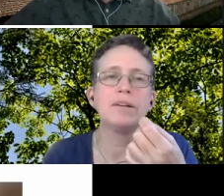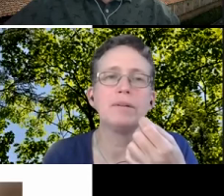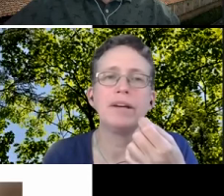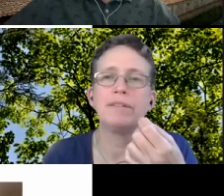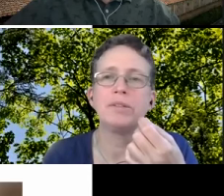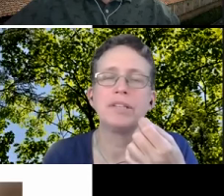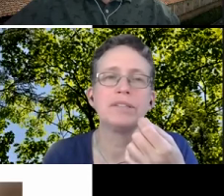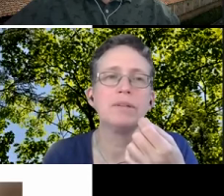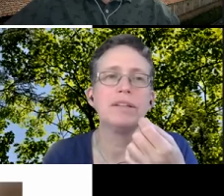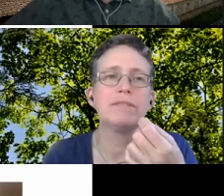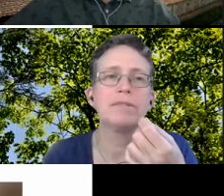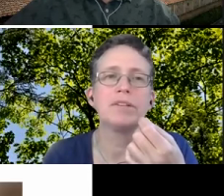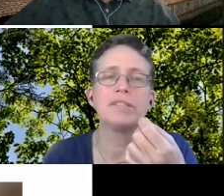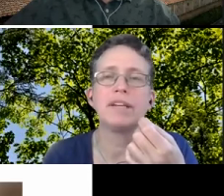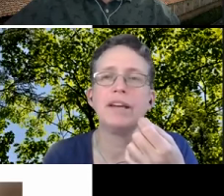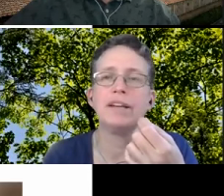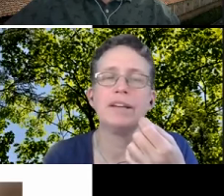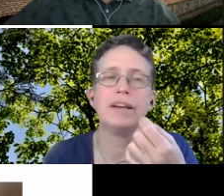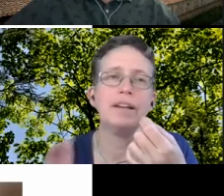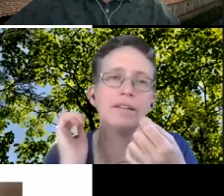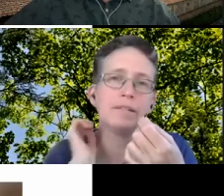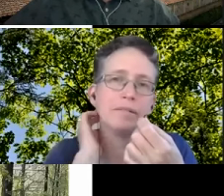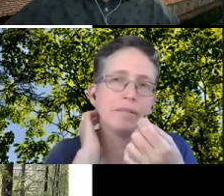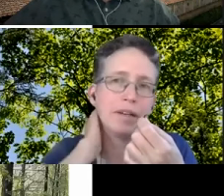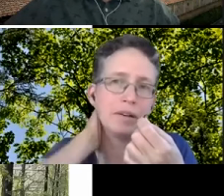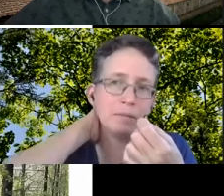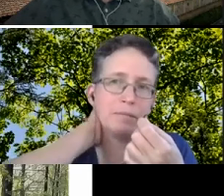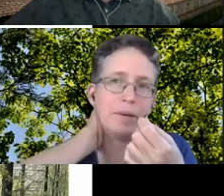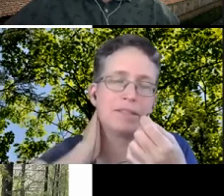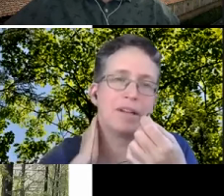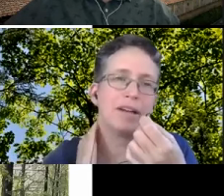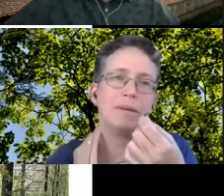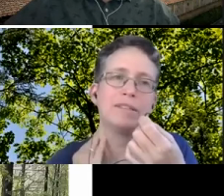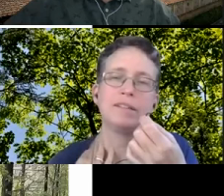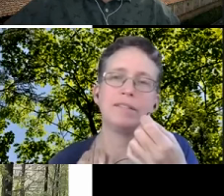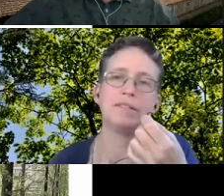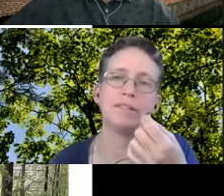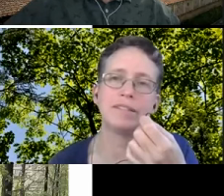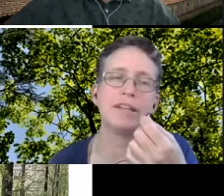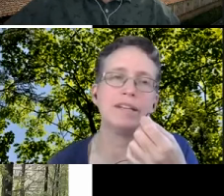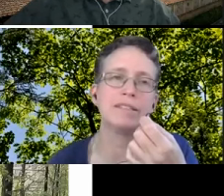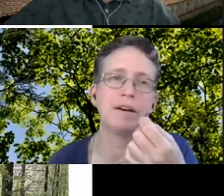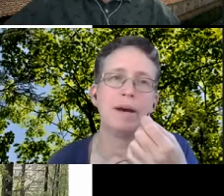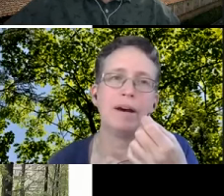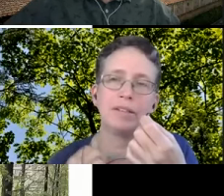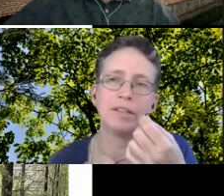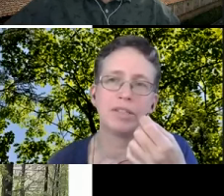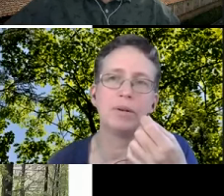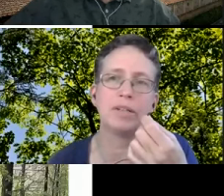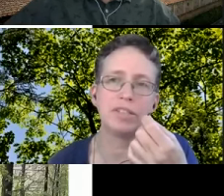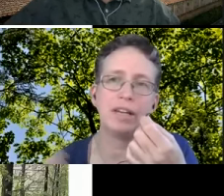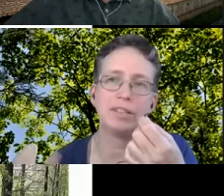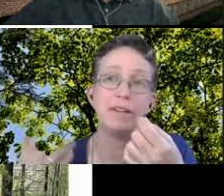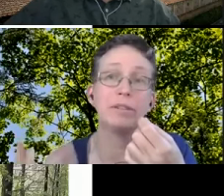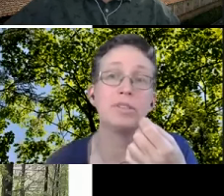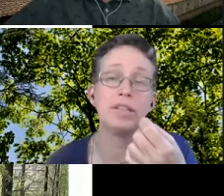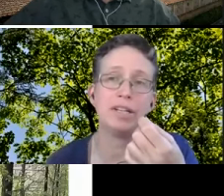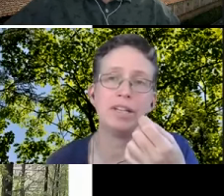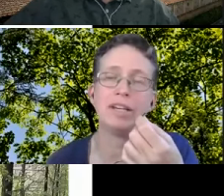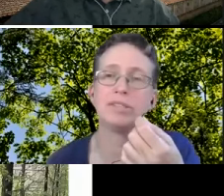said evolution, so one of the first and kind of best documented and studies about that showed a change,